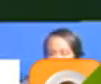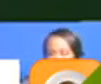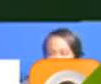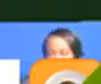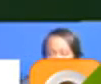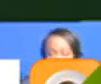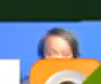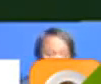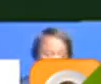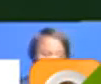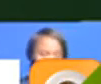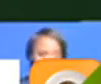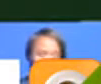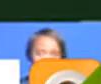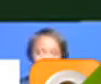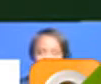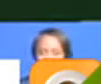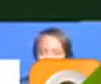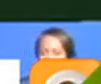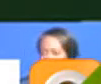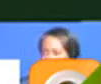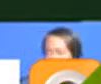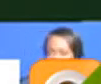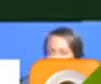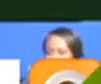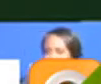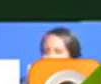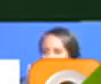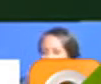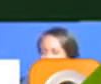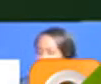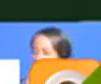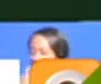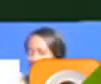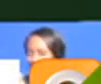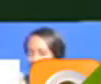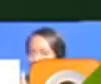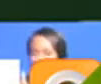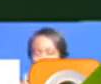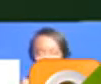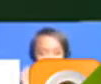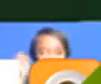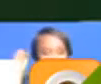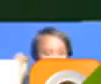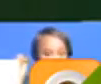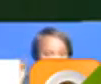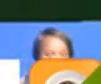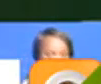communities, or any preference to political affiliations.